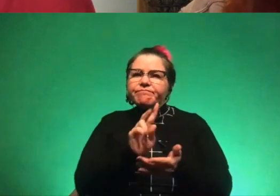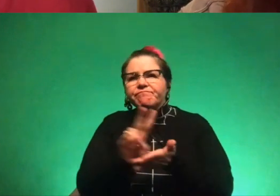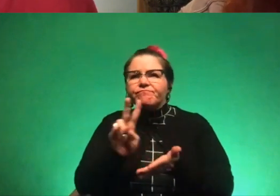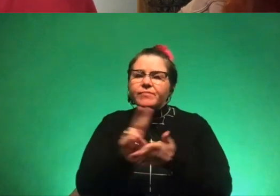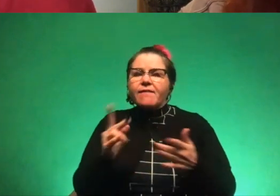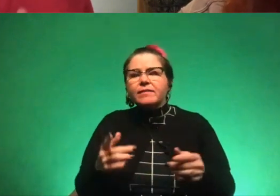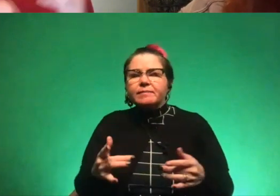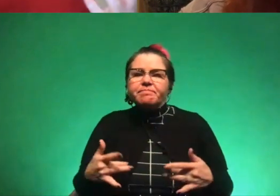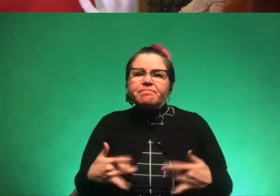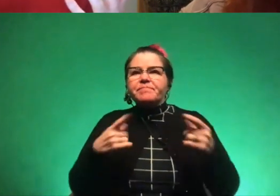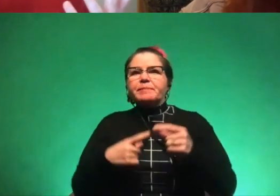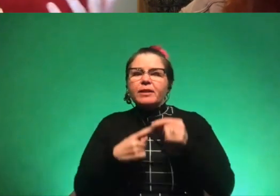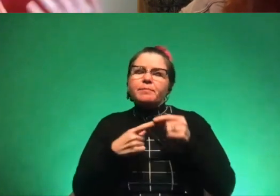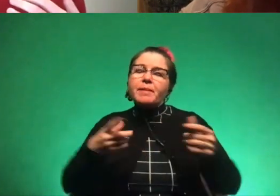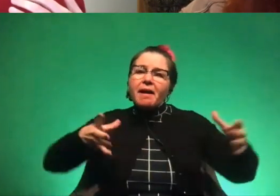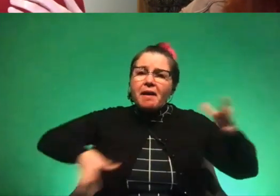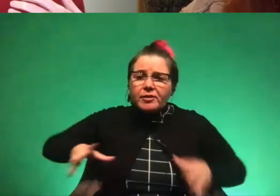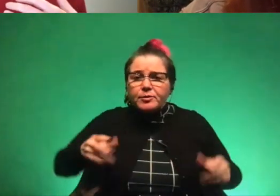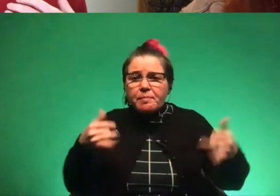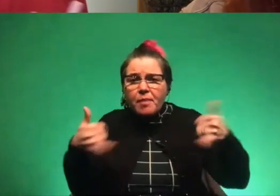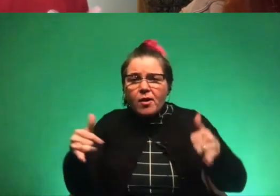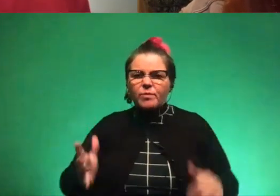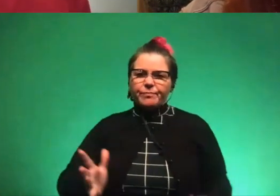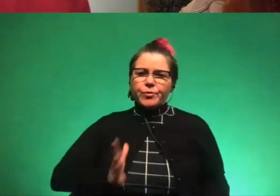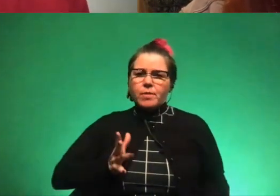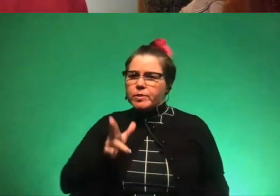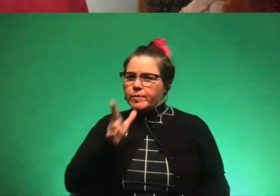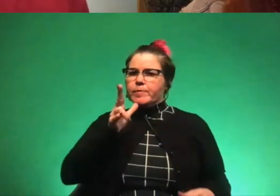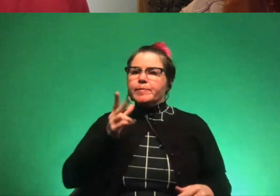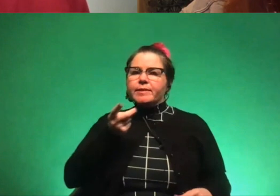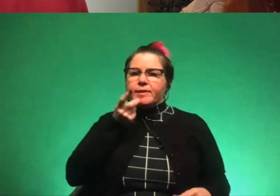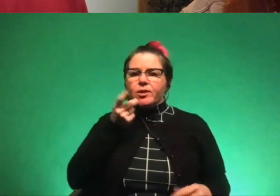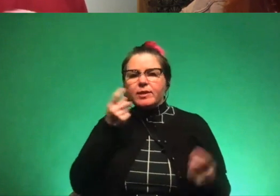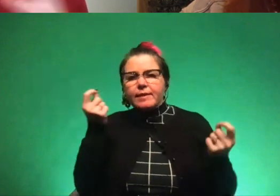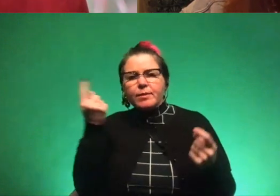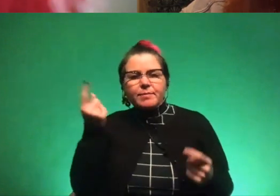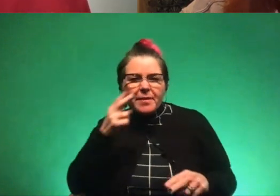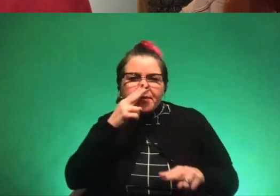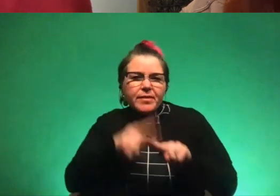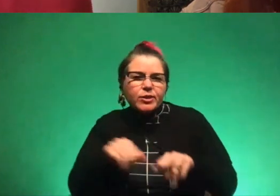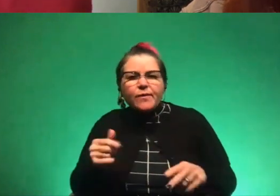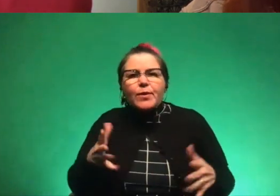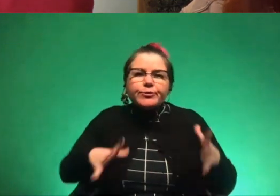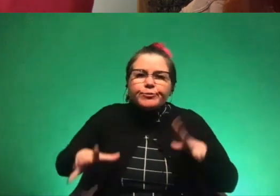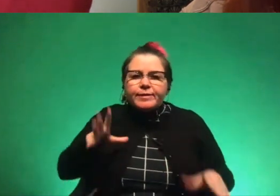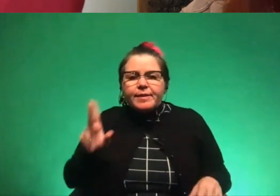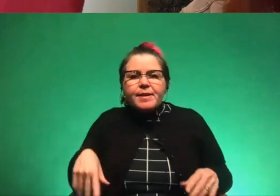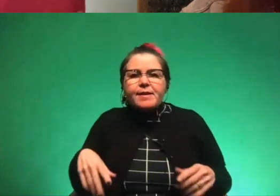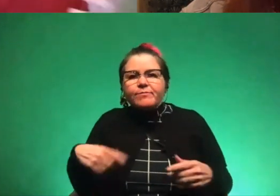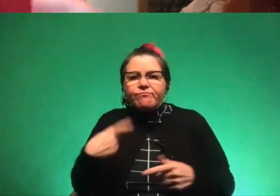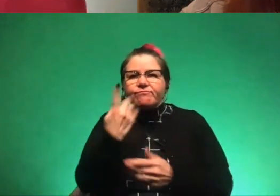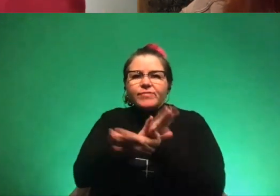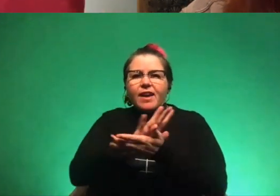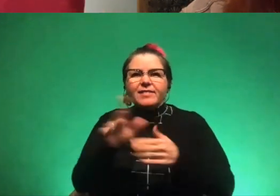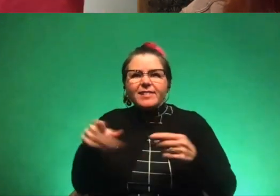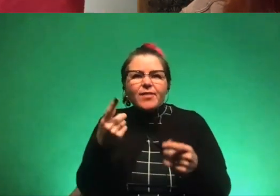night where it's a costume party or a formal dinner to celebrate something. And so they're really fun as well. Everyone gets dressed up and looks really nice instead of in